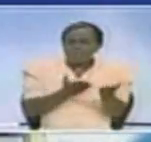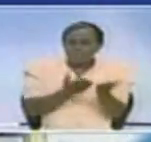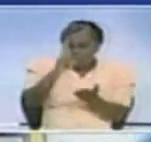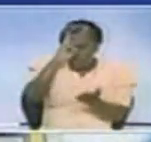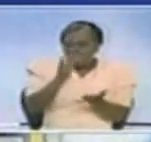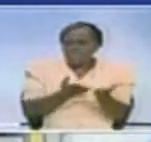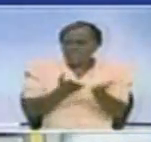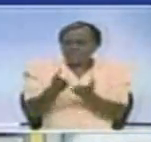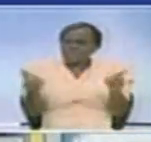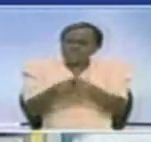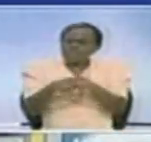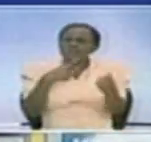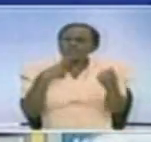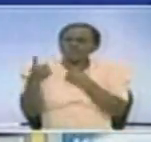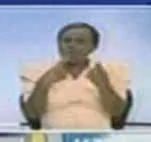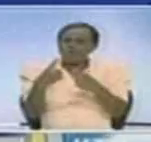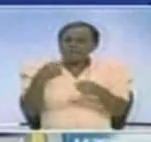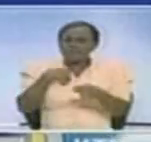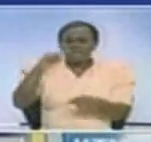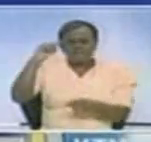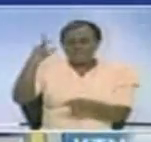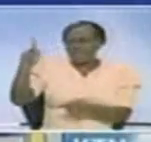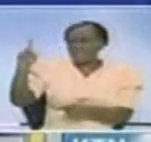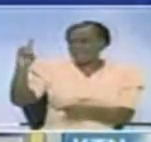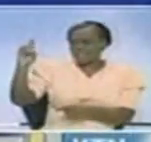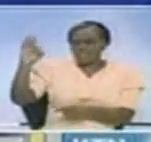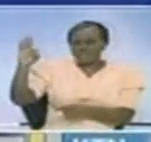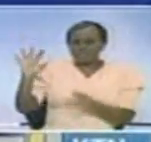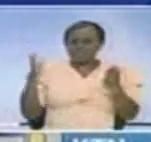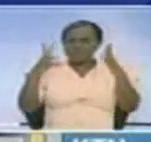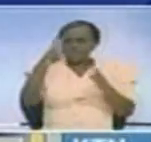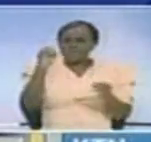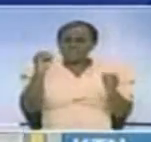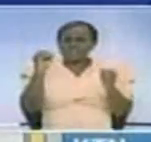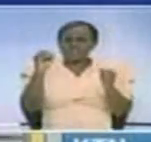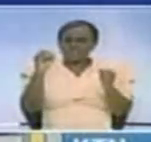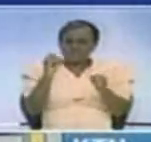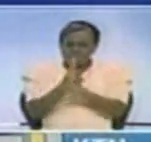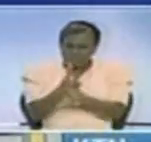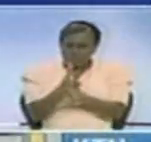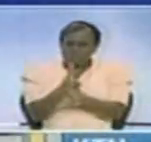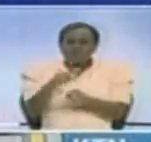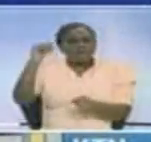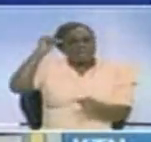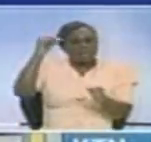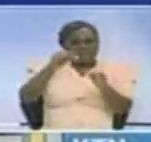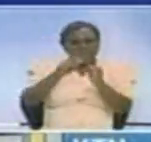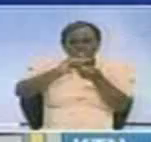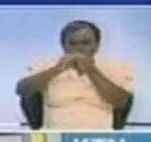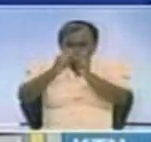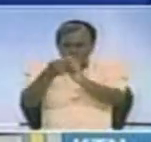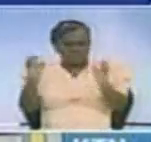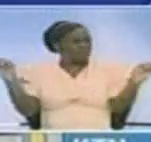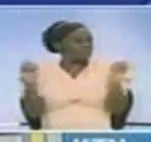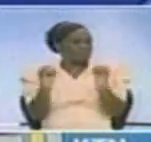same token, we're not actually implementing the KDF Act of 2012. We're not putting into place the reforms that are in these